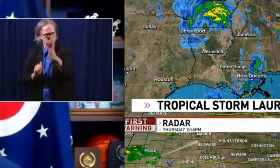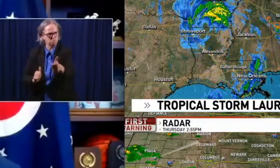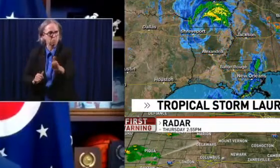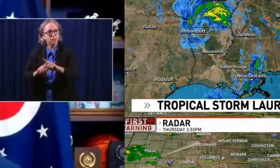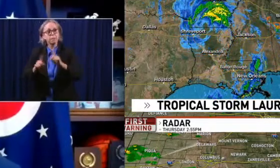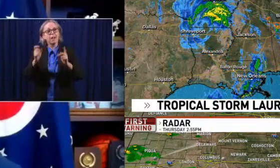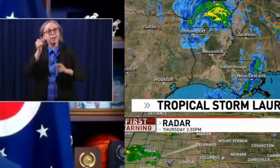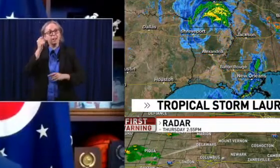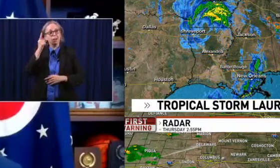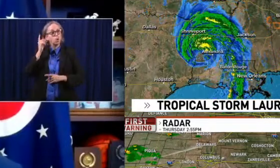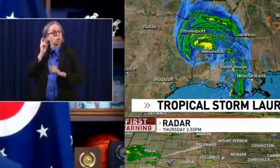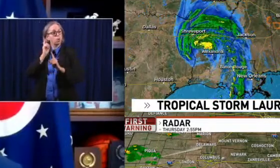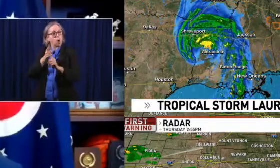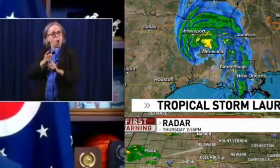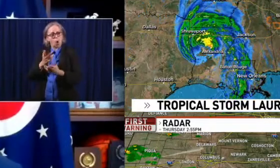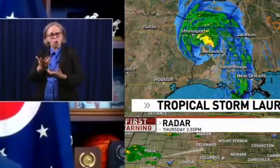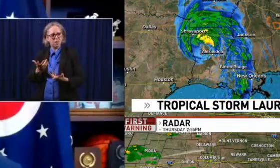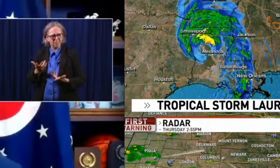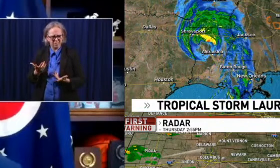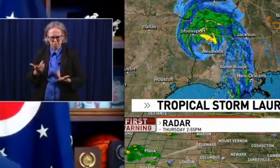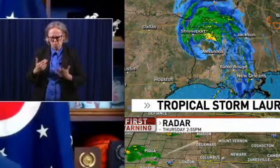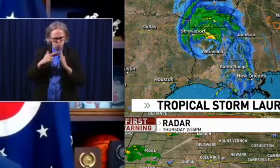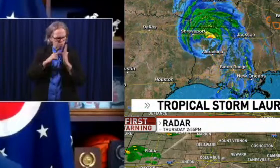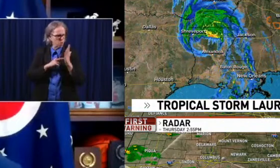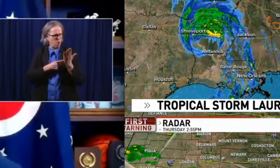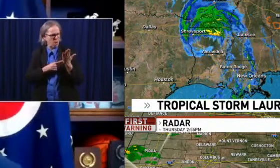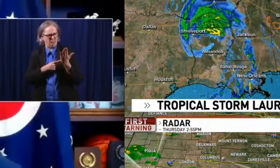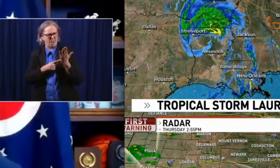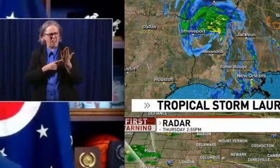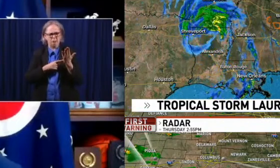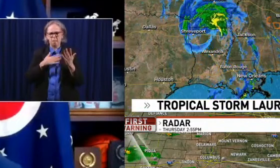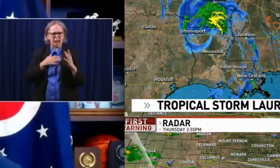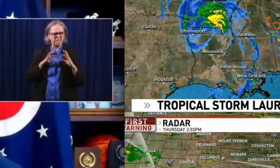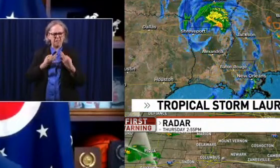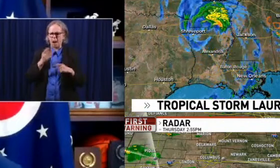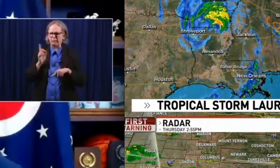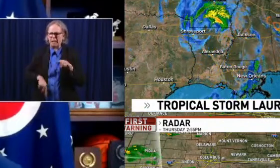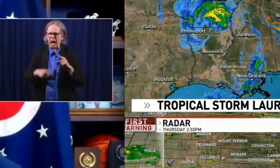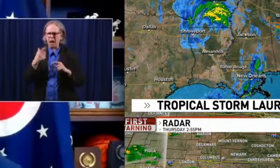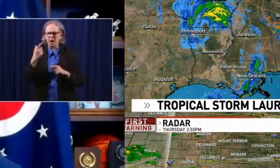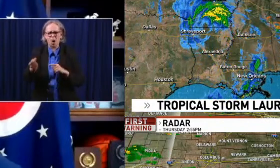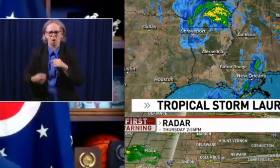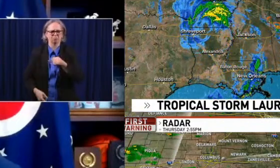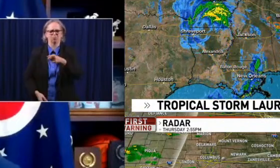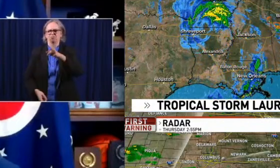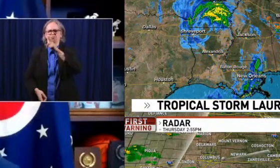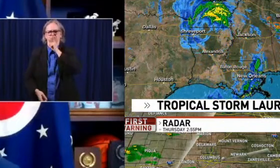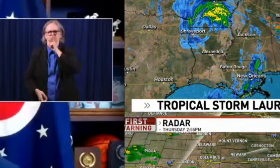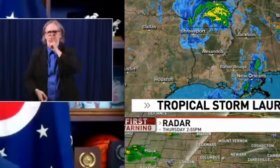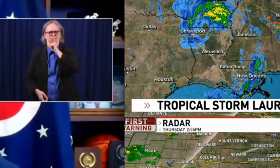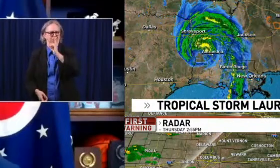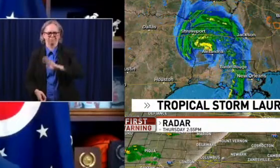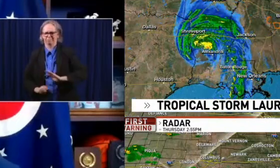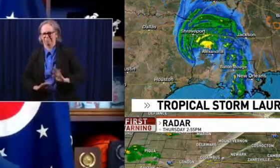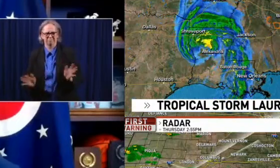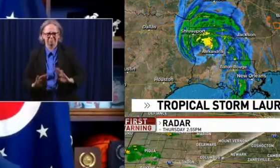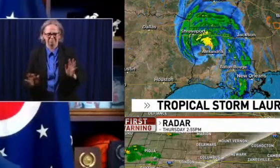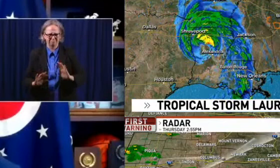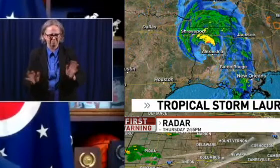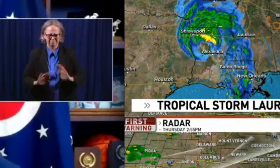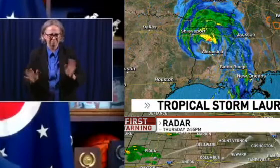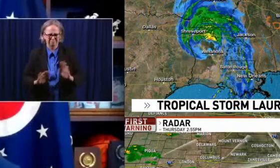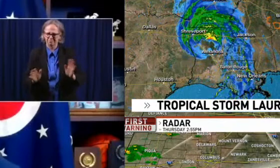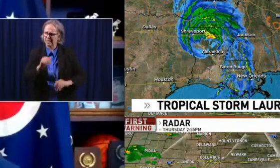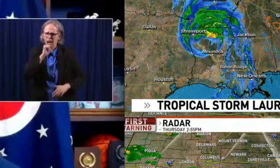the way the rules are written, my family can't come see me. There are many ways which we can accommodate that. And I want